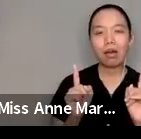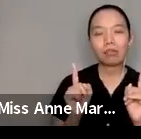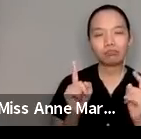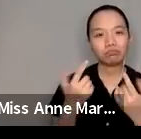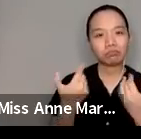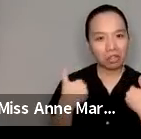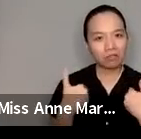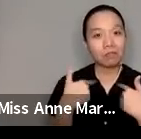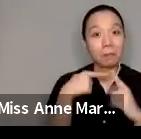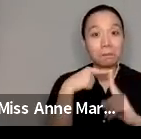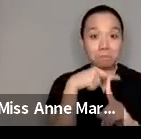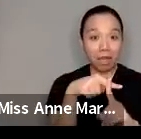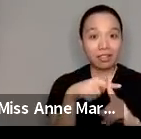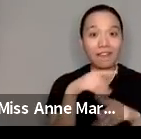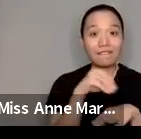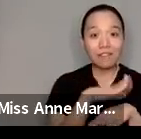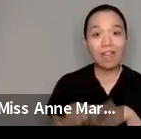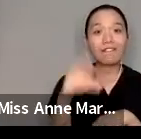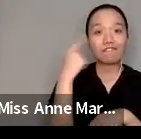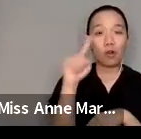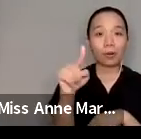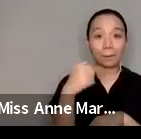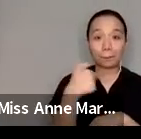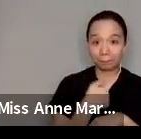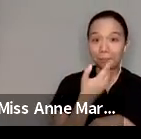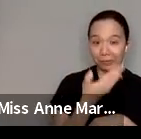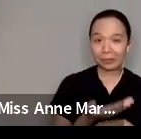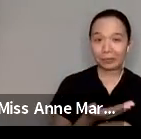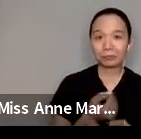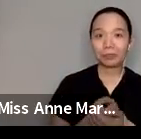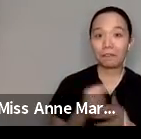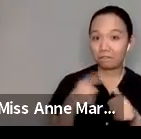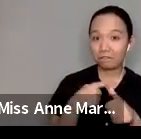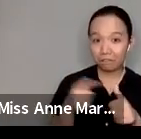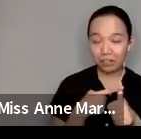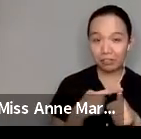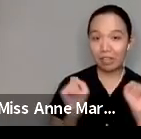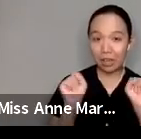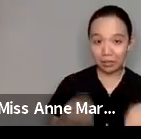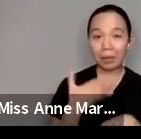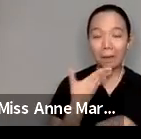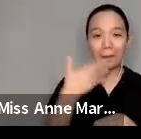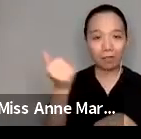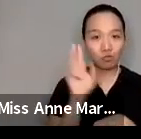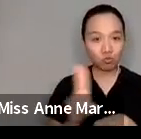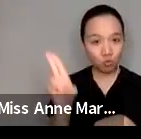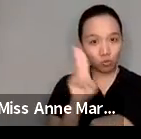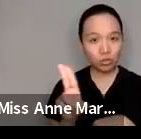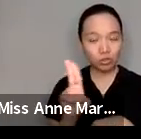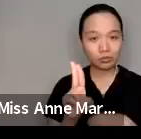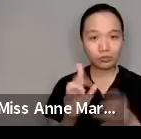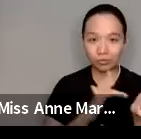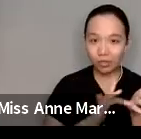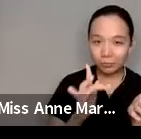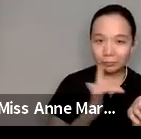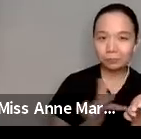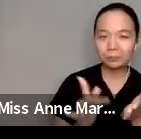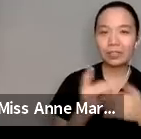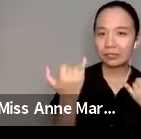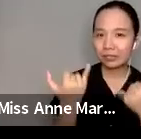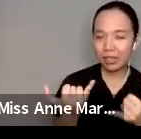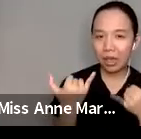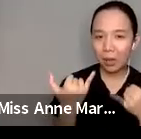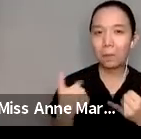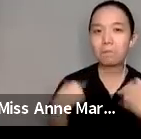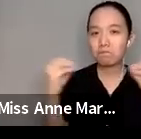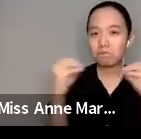a positive effect for me. The first, that I can be better using the technology. Now, I